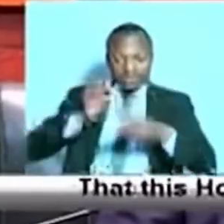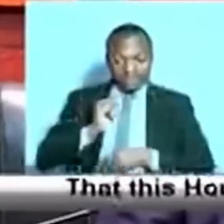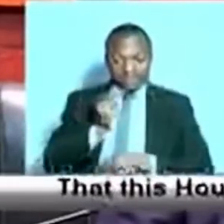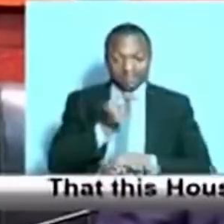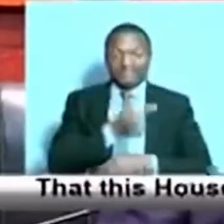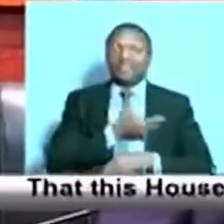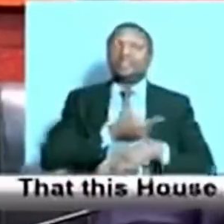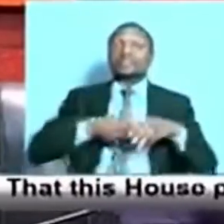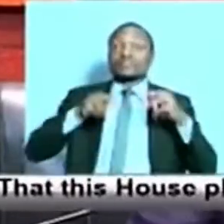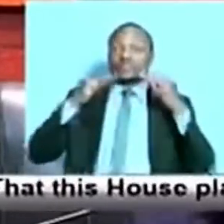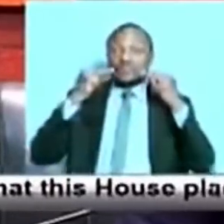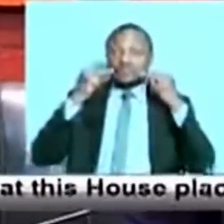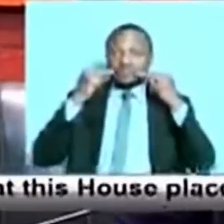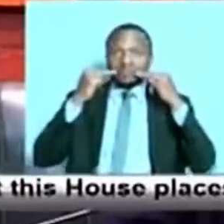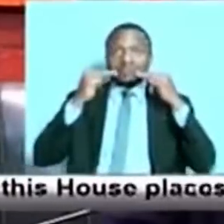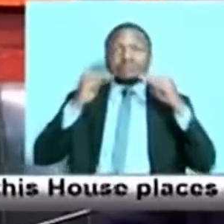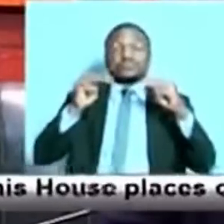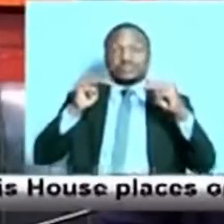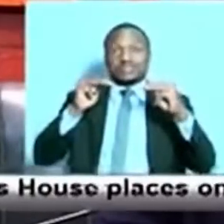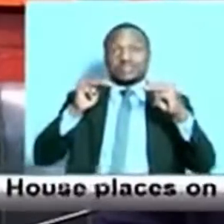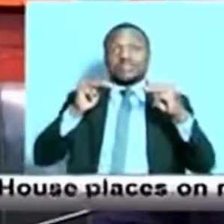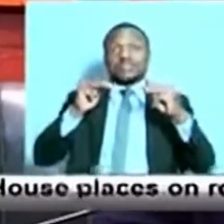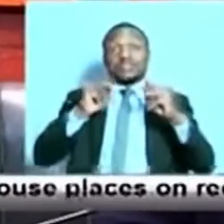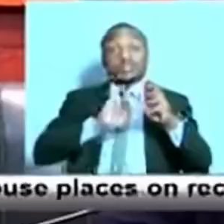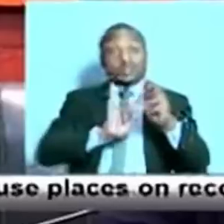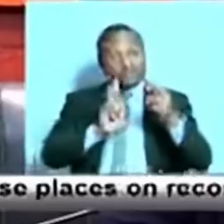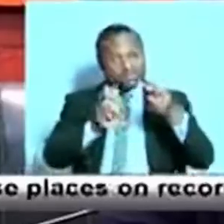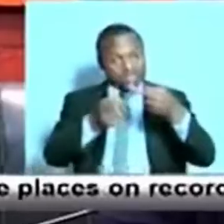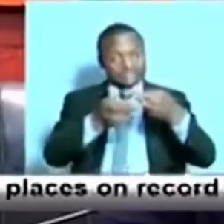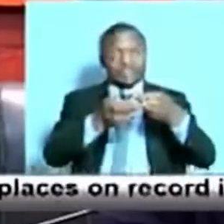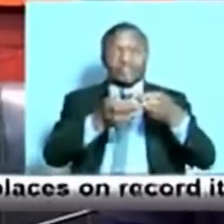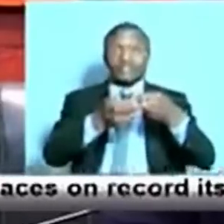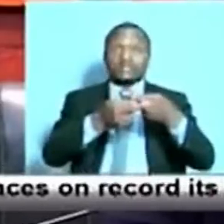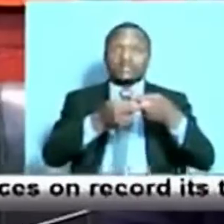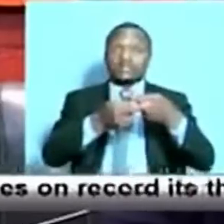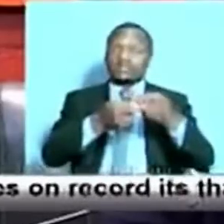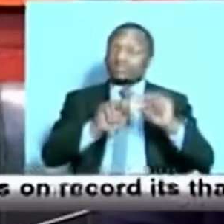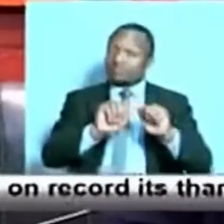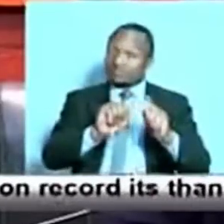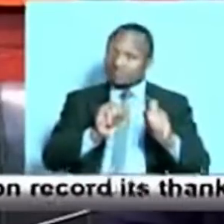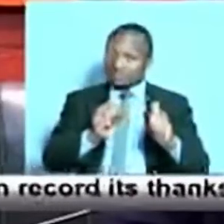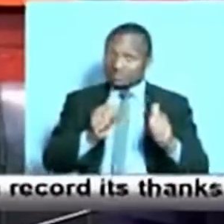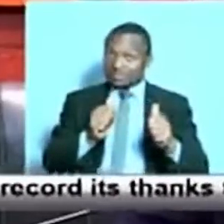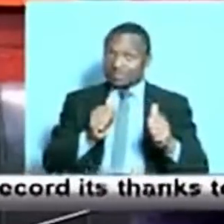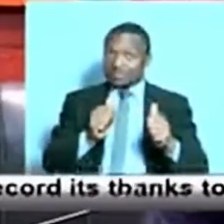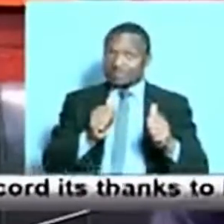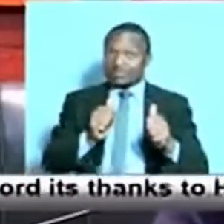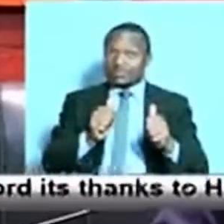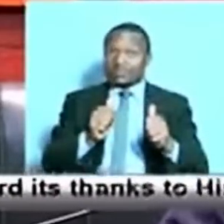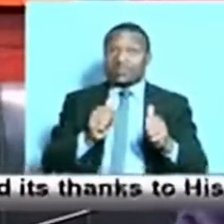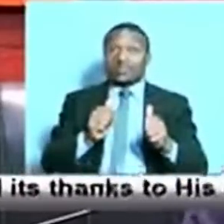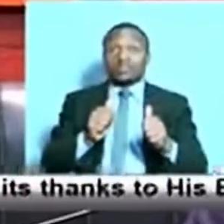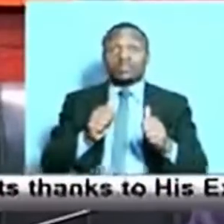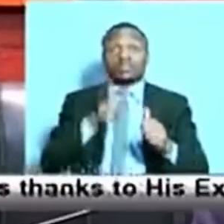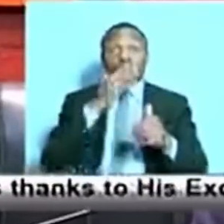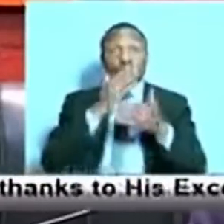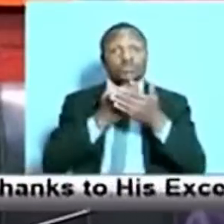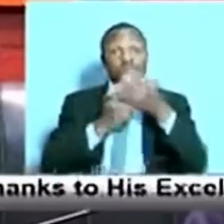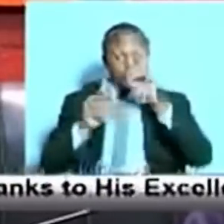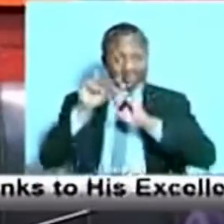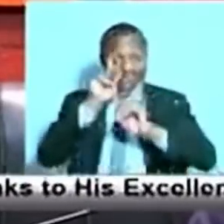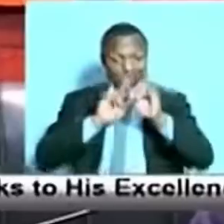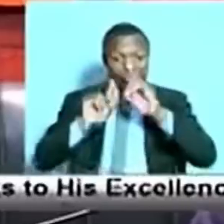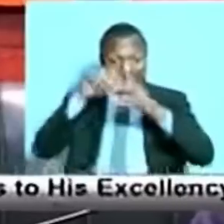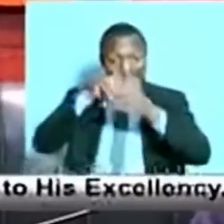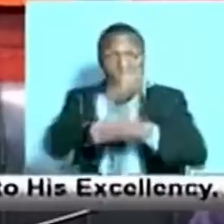of cultivating reconciliation, tolerance, and constructive debate in this